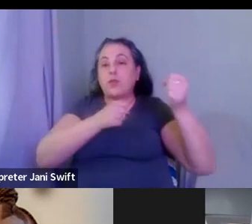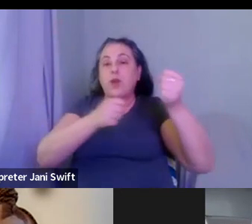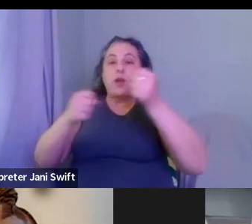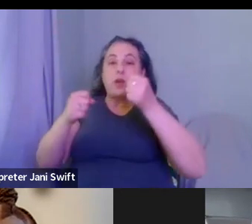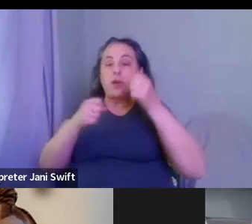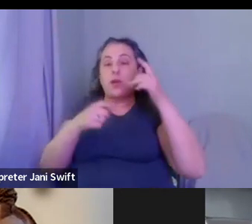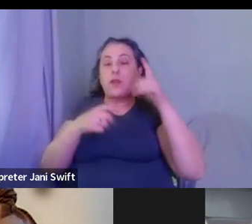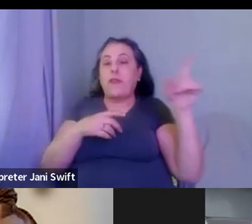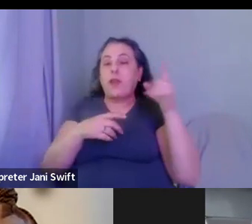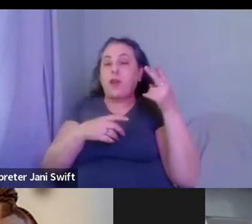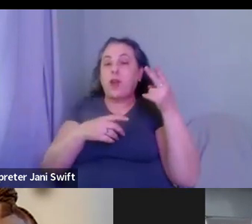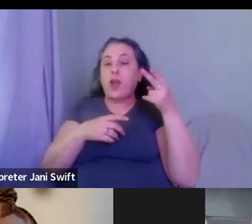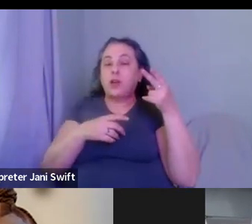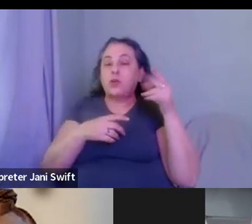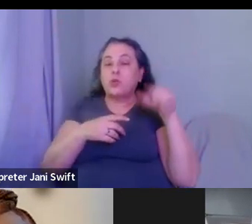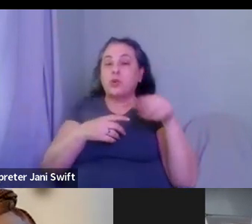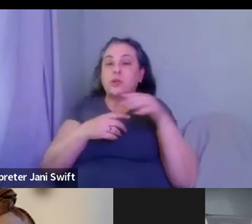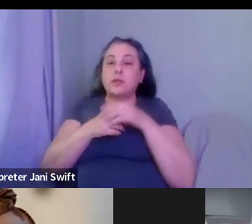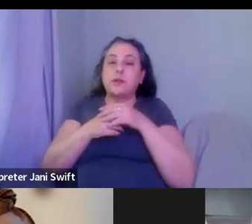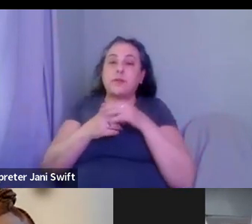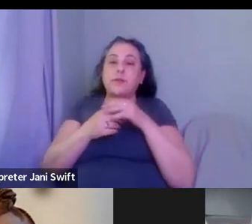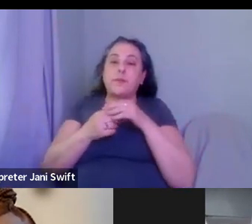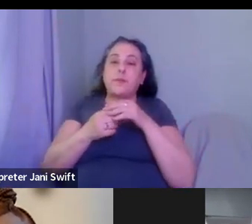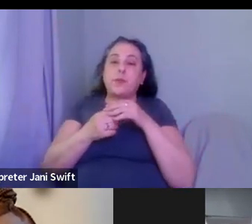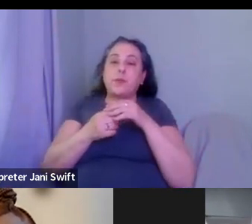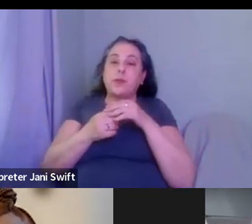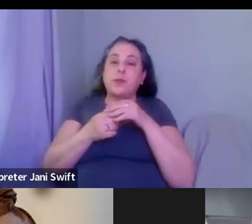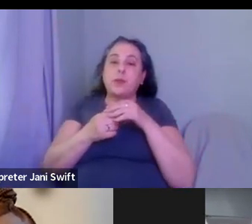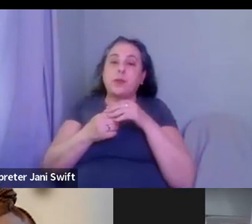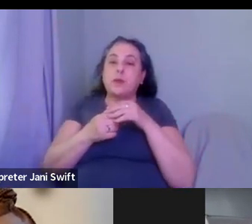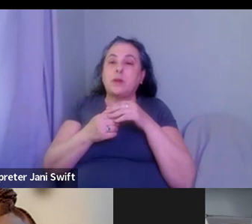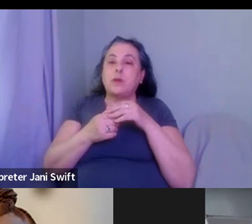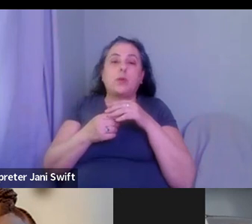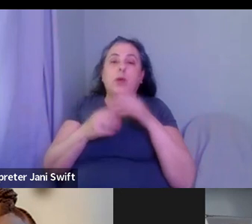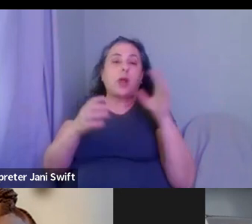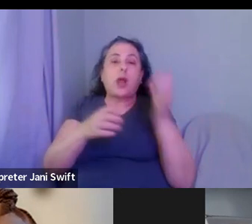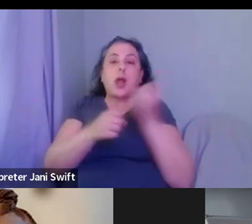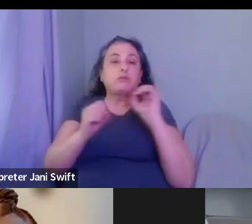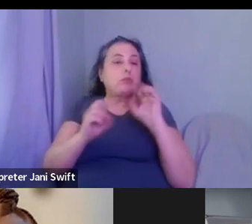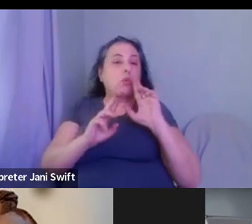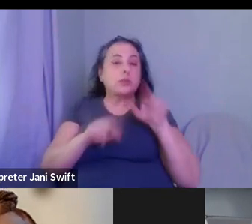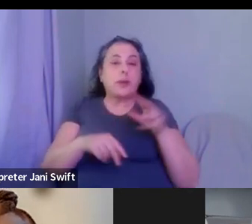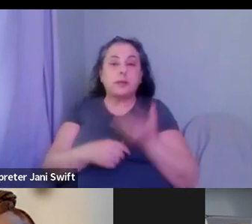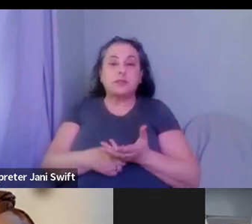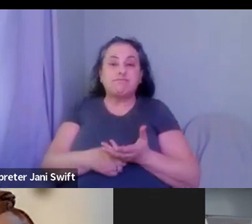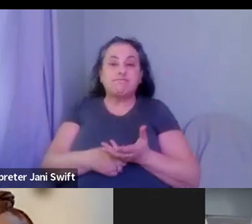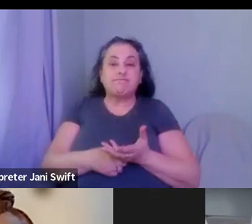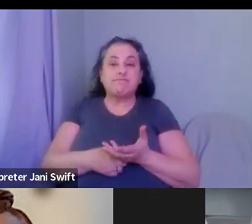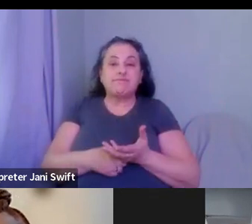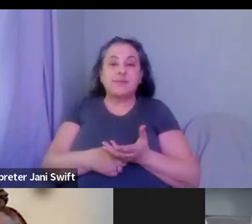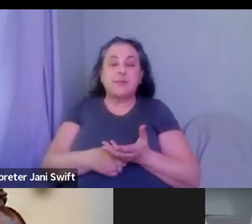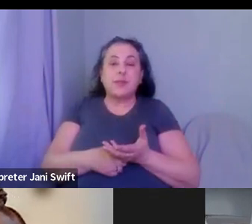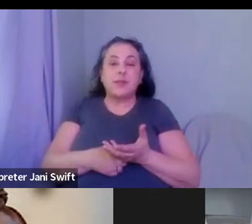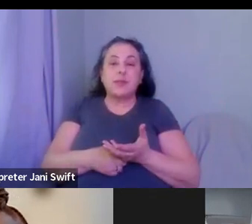their headquarters. And we didn't get a response, you know?